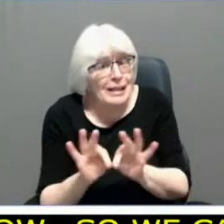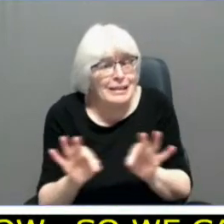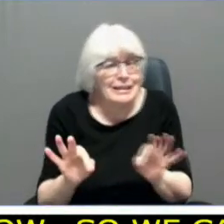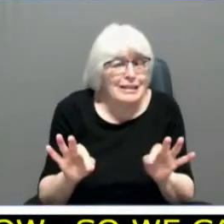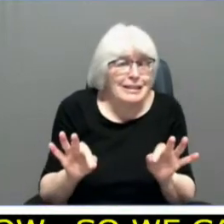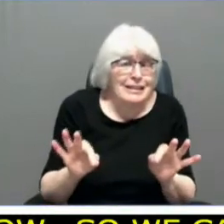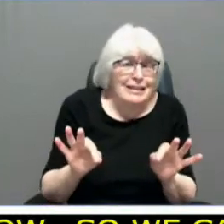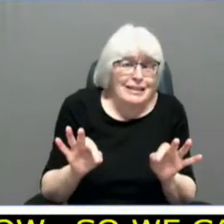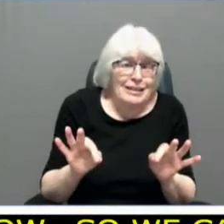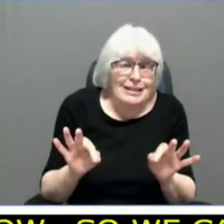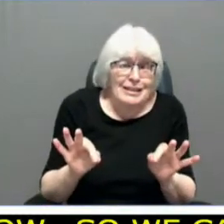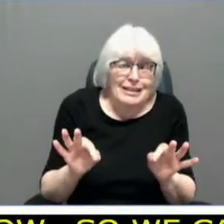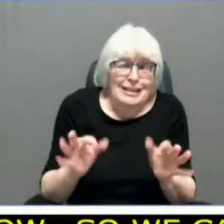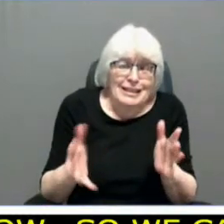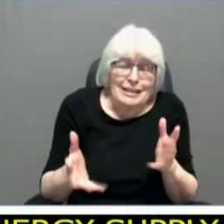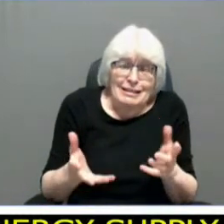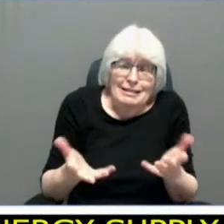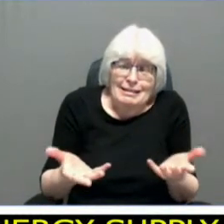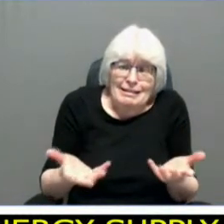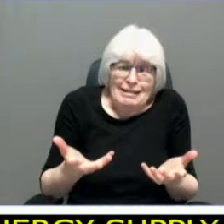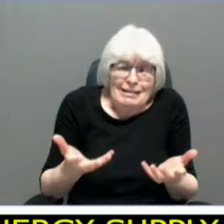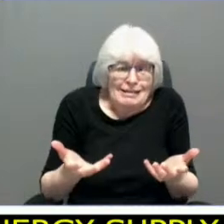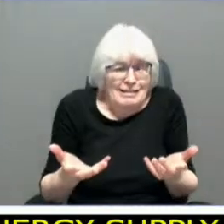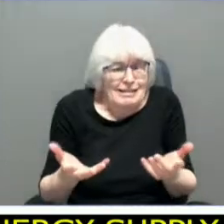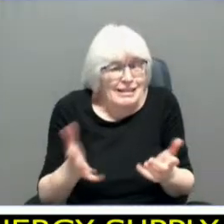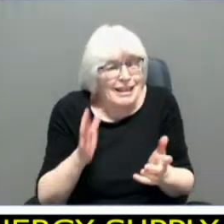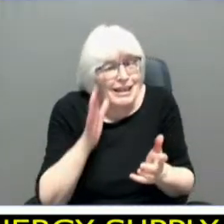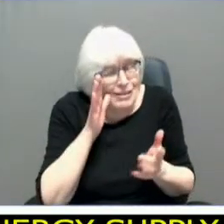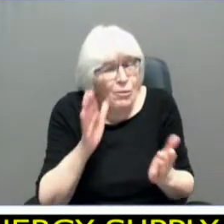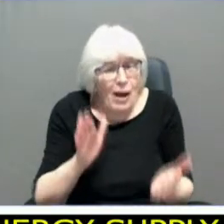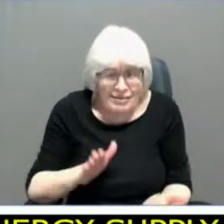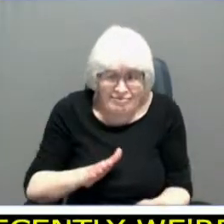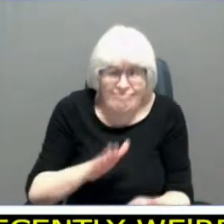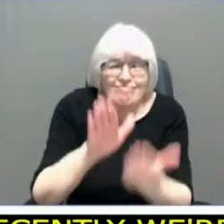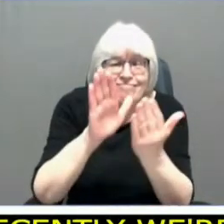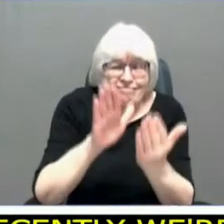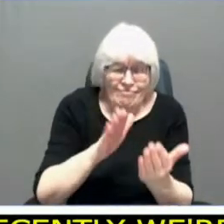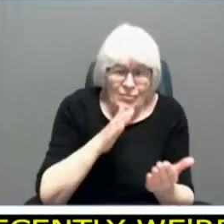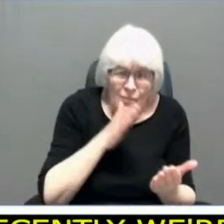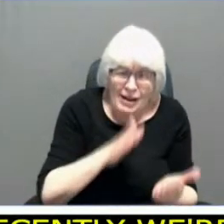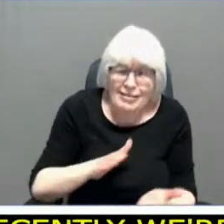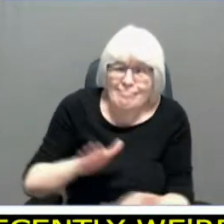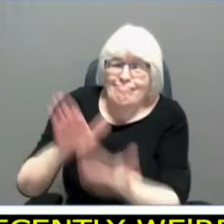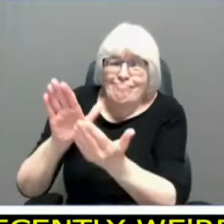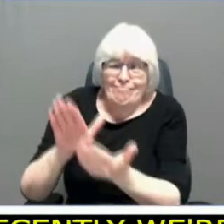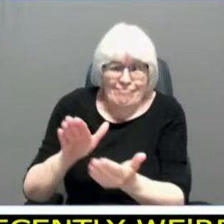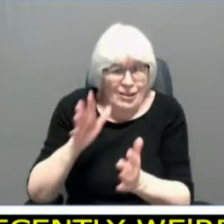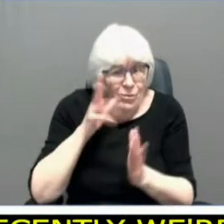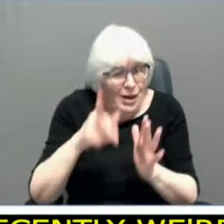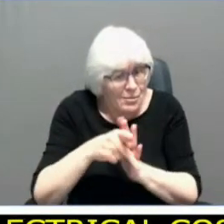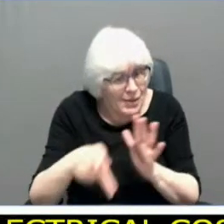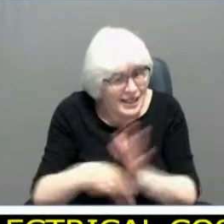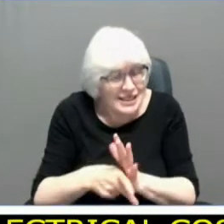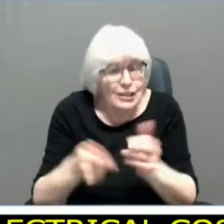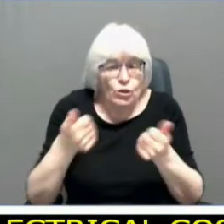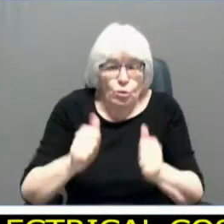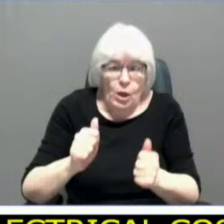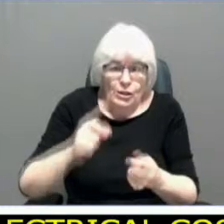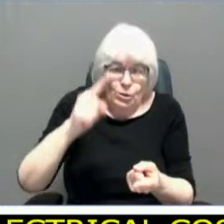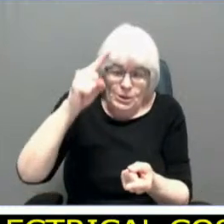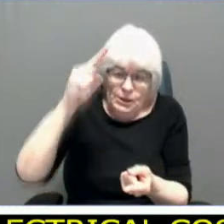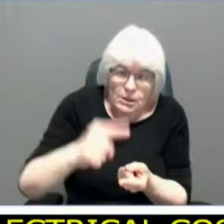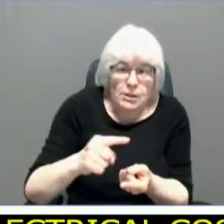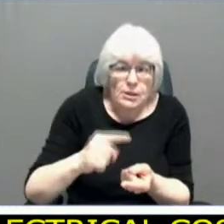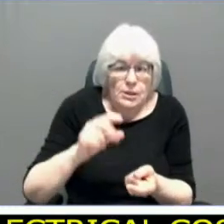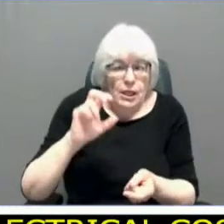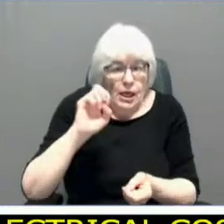years. And we're going to be faced with that, and we have to have a policy that's going to start to mitigate the energy costs. So we think we have inflation now, which we